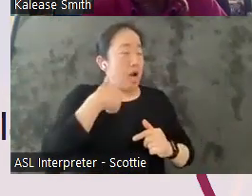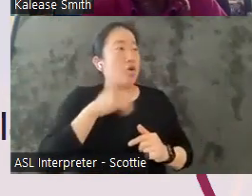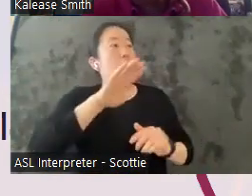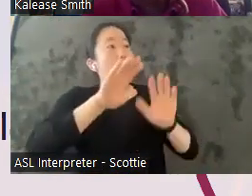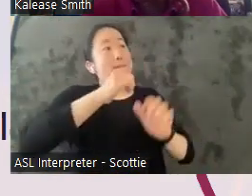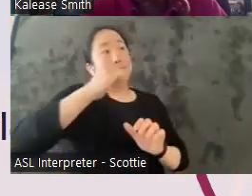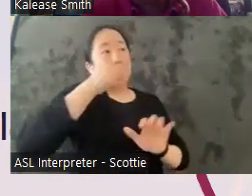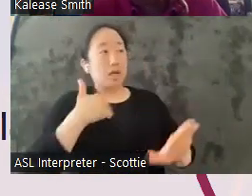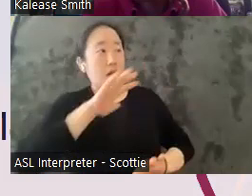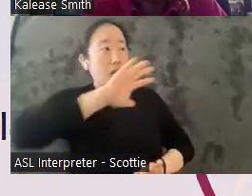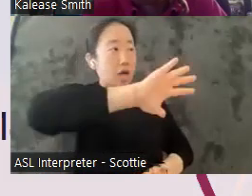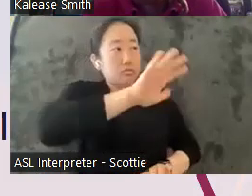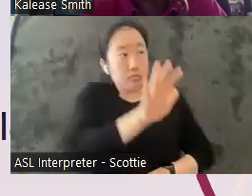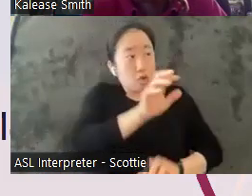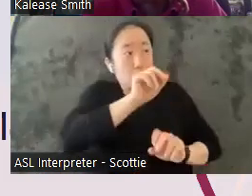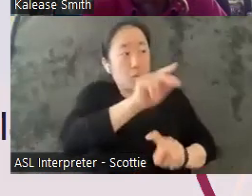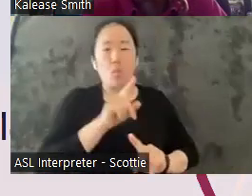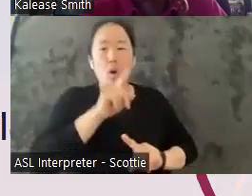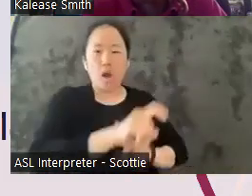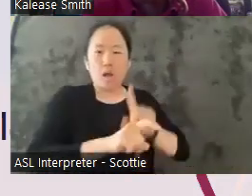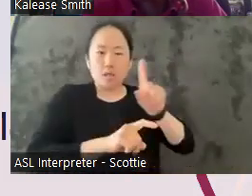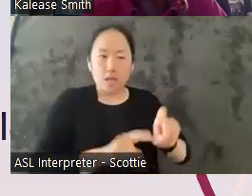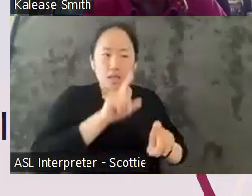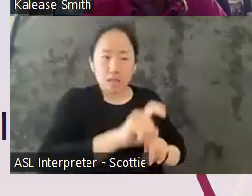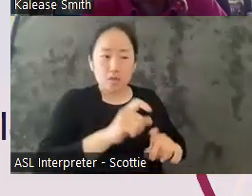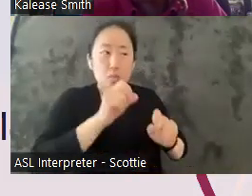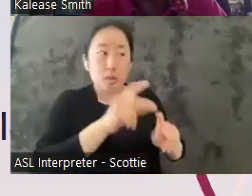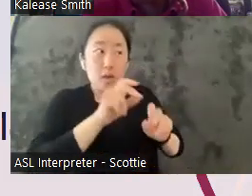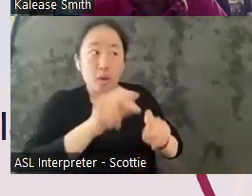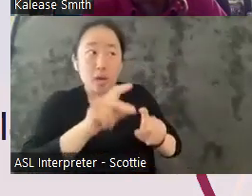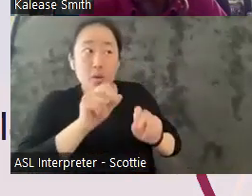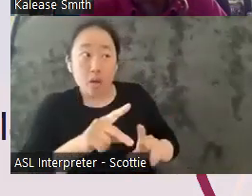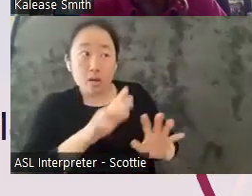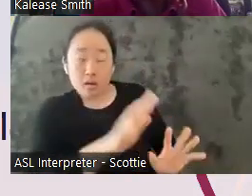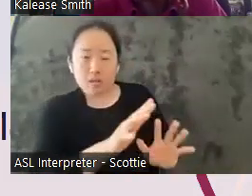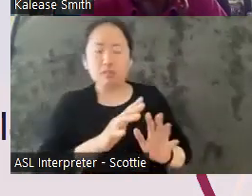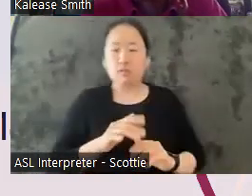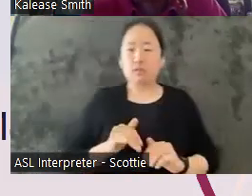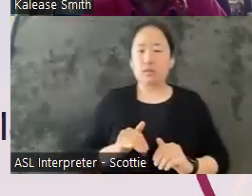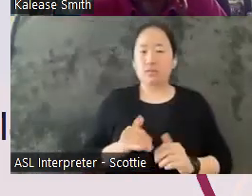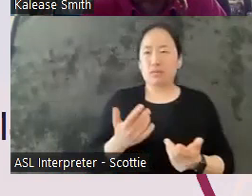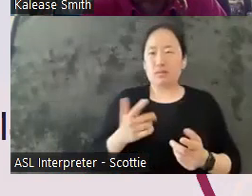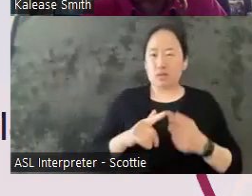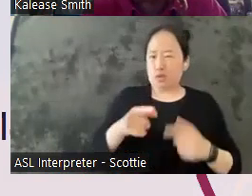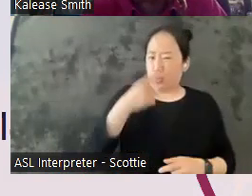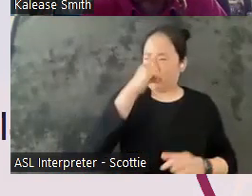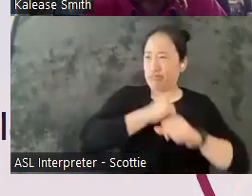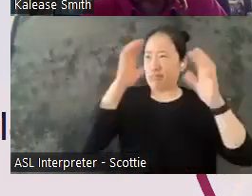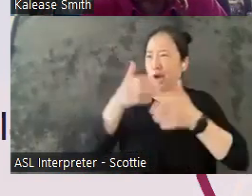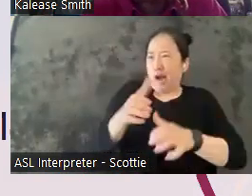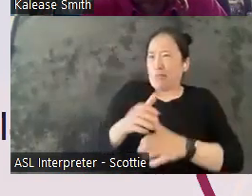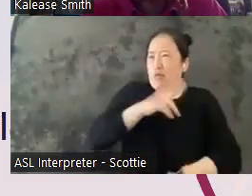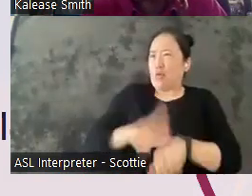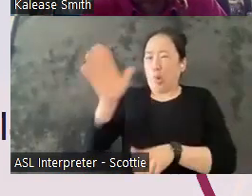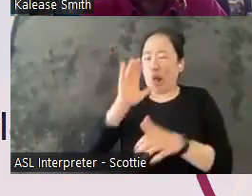in this way, or whatever that might be. And I think that's important, because we might initially just assume, well, that's a part of the service or a part of what's